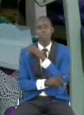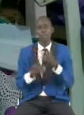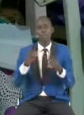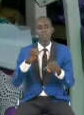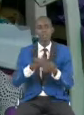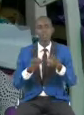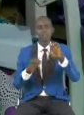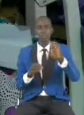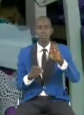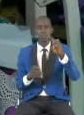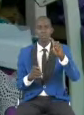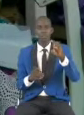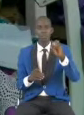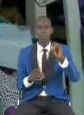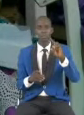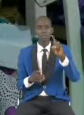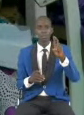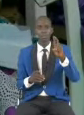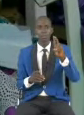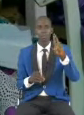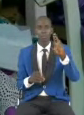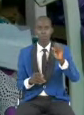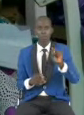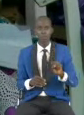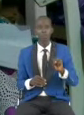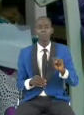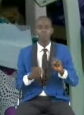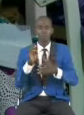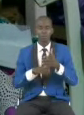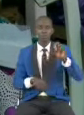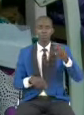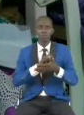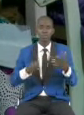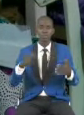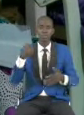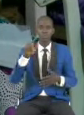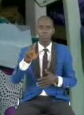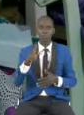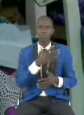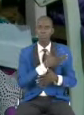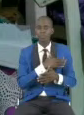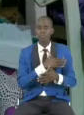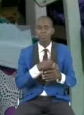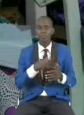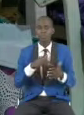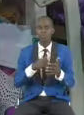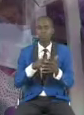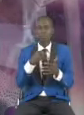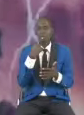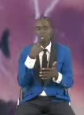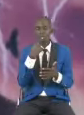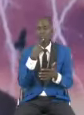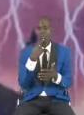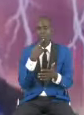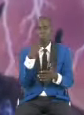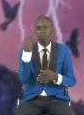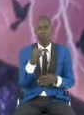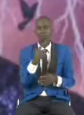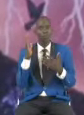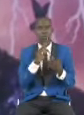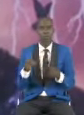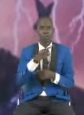verse 13. It says, and the blood shall be to you for a token, for a